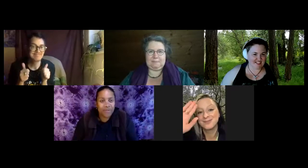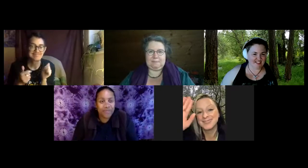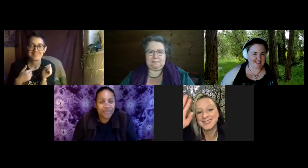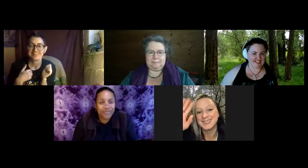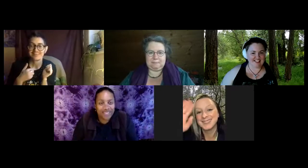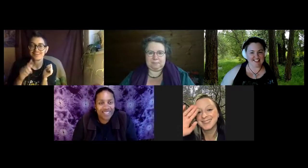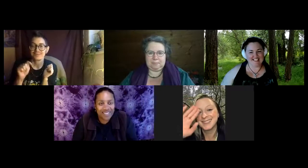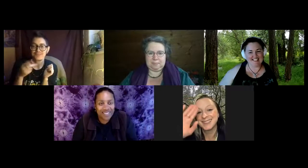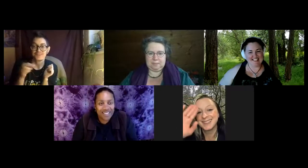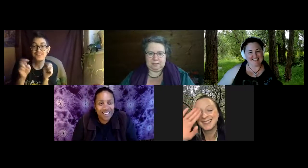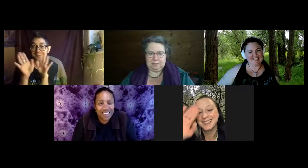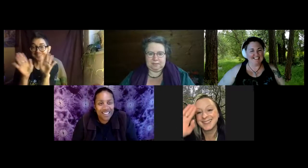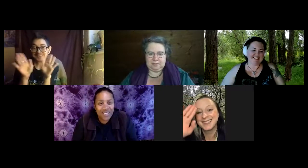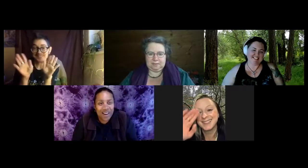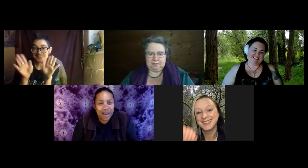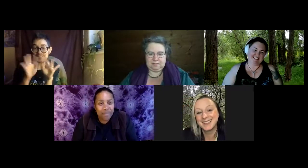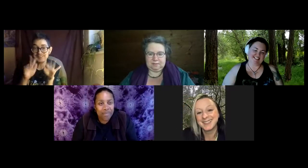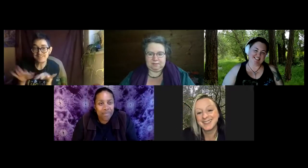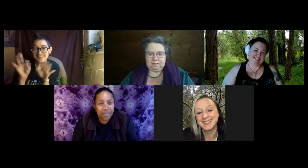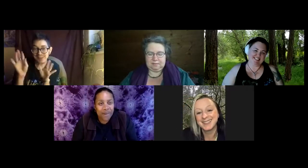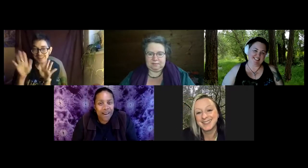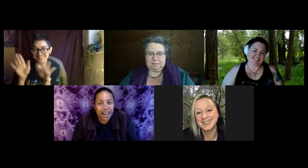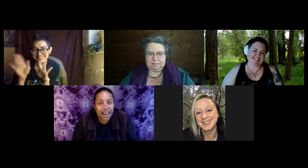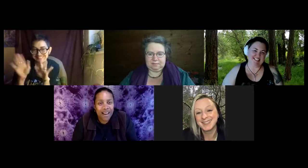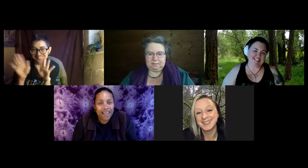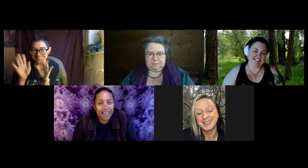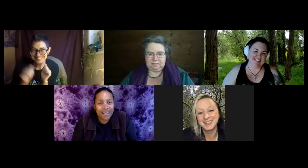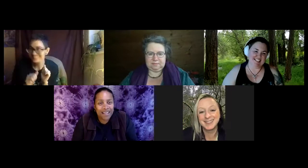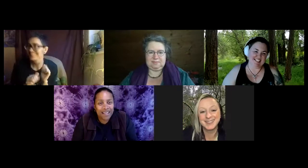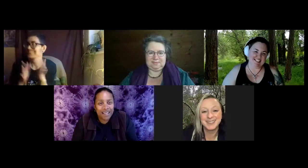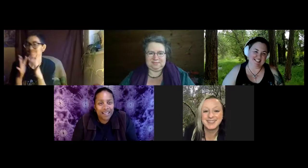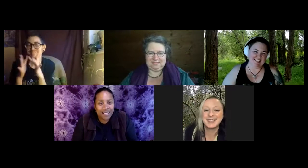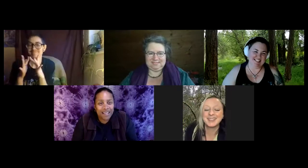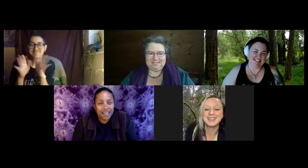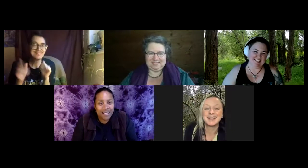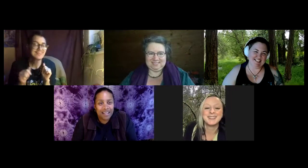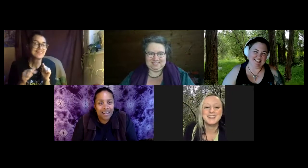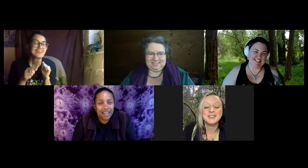Hello. So I'm Thorne. Hi, you guys.